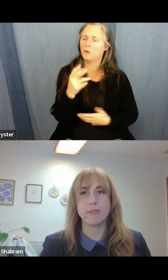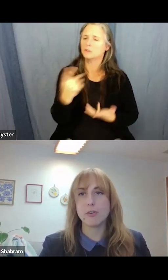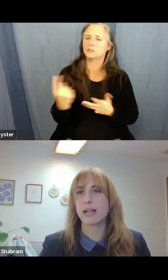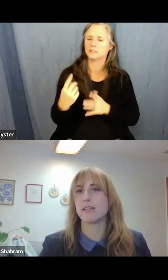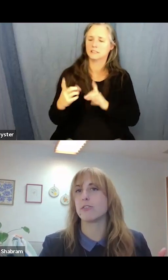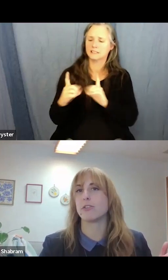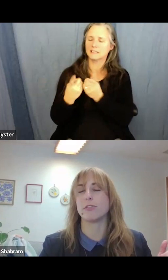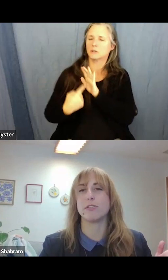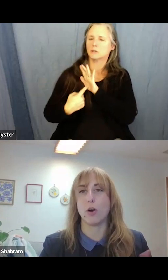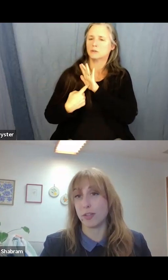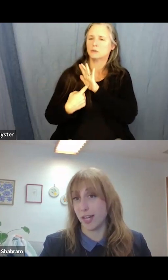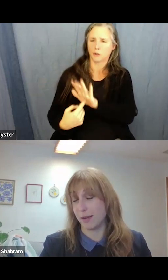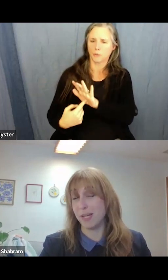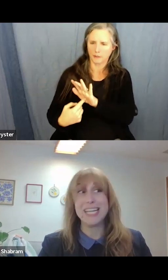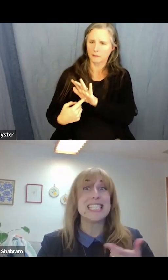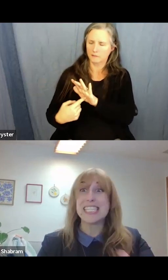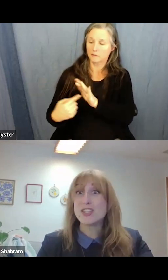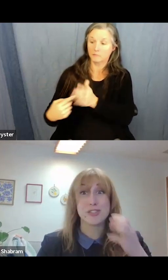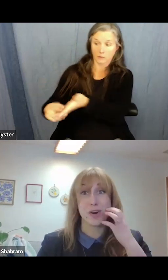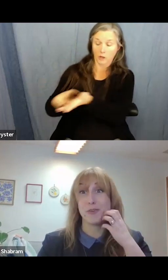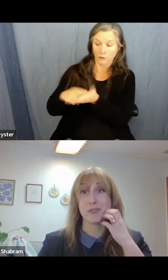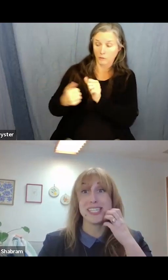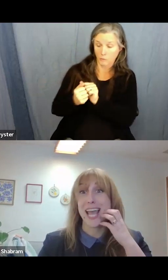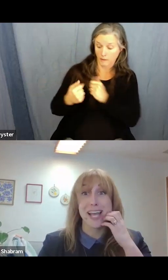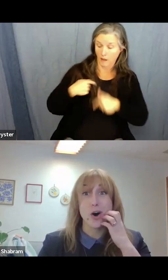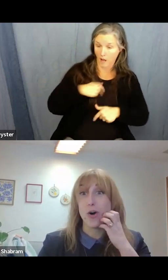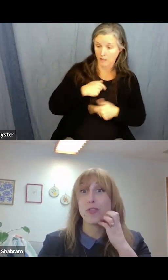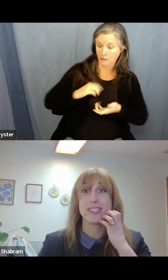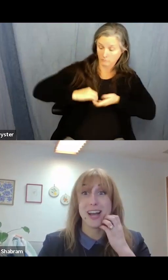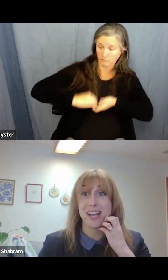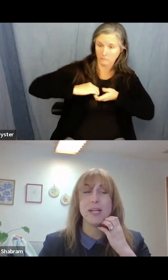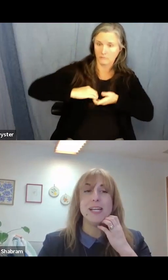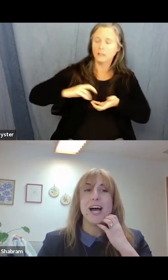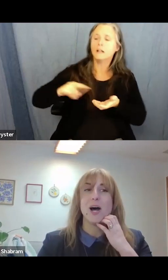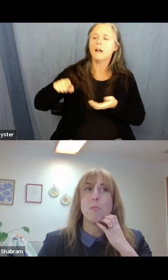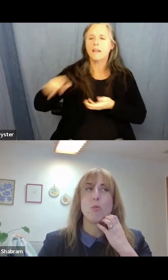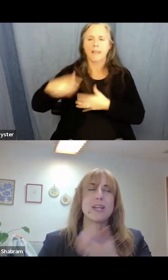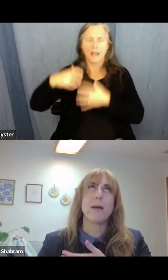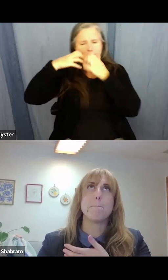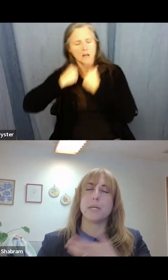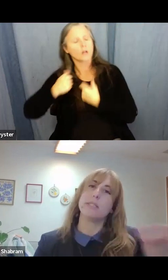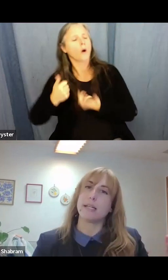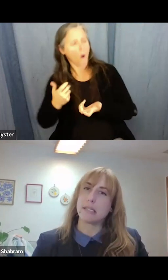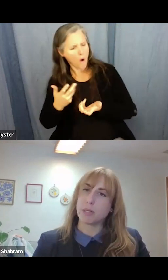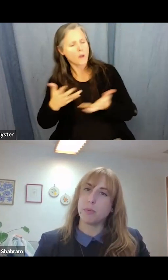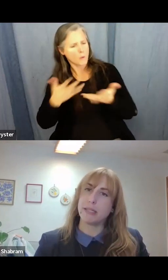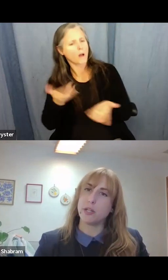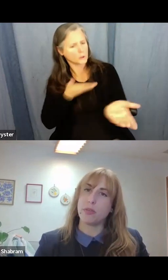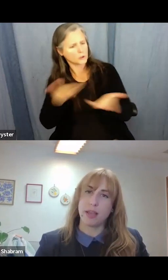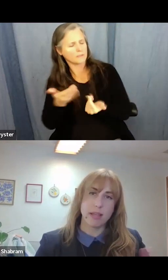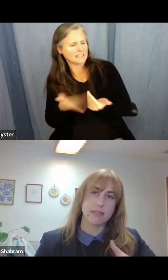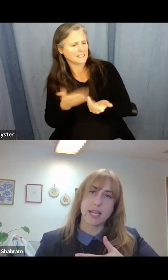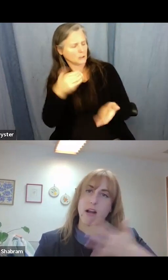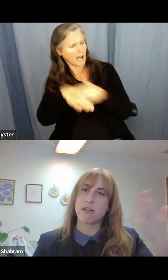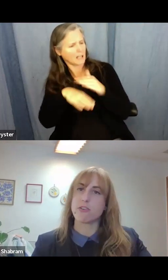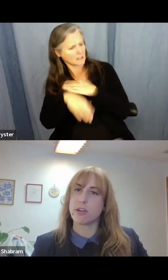said, young folks access our services all the time. Teachers call for TA all the time. We're not building some completely new